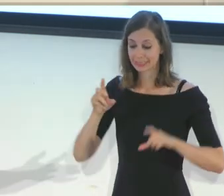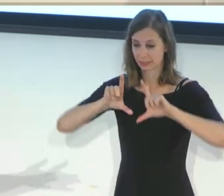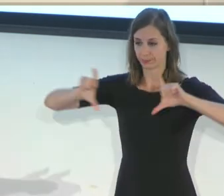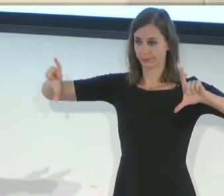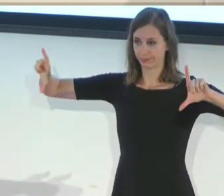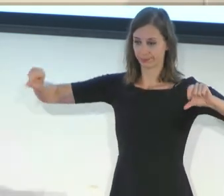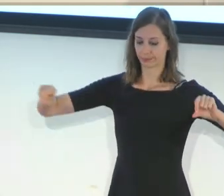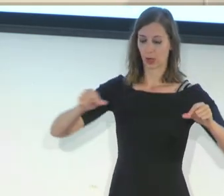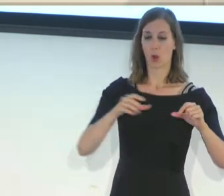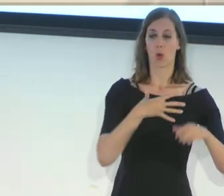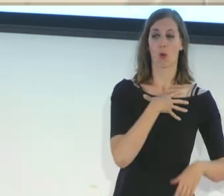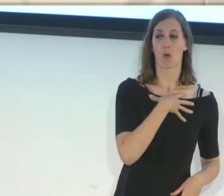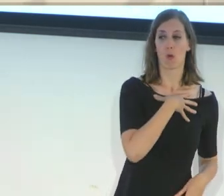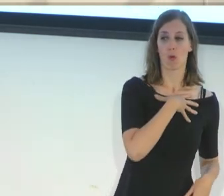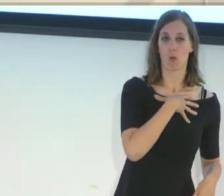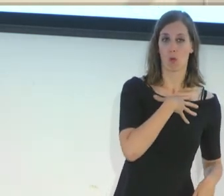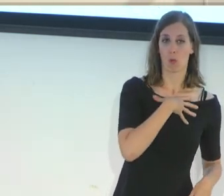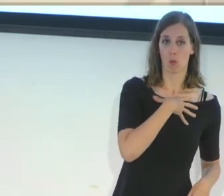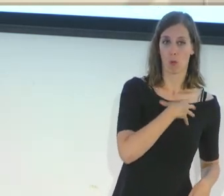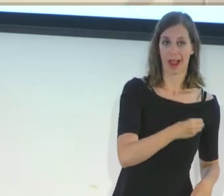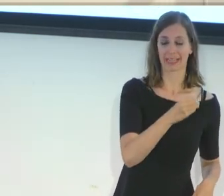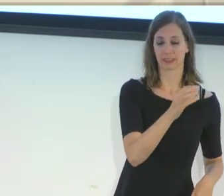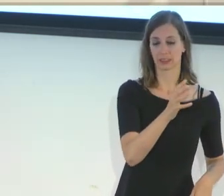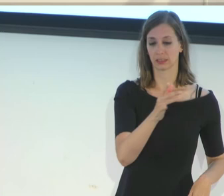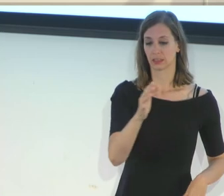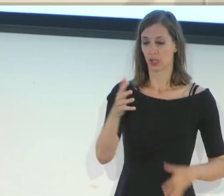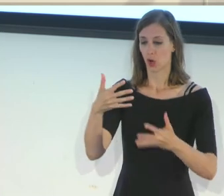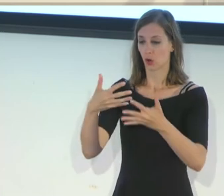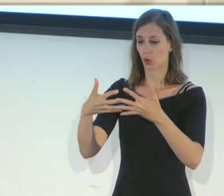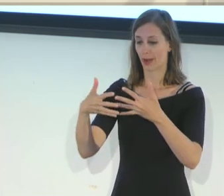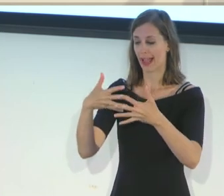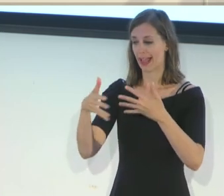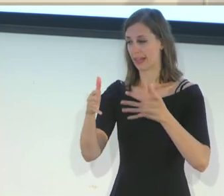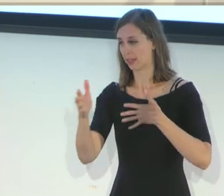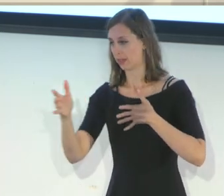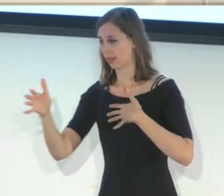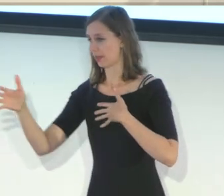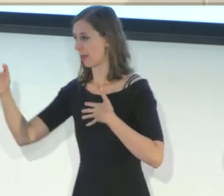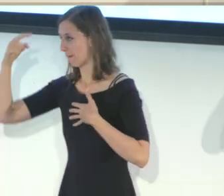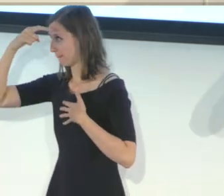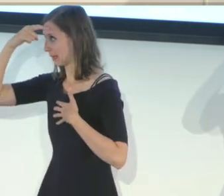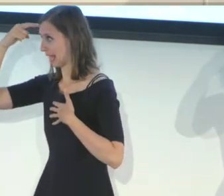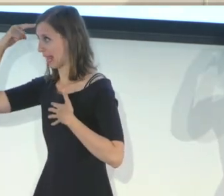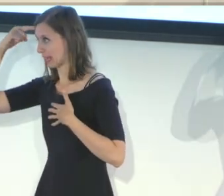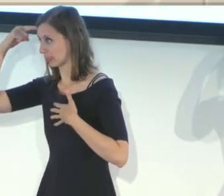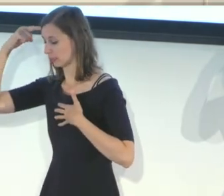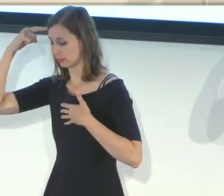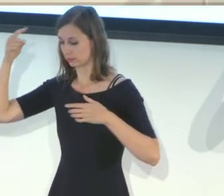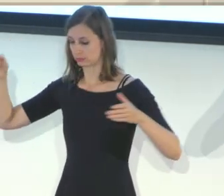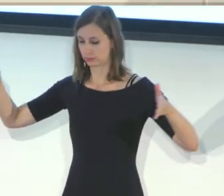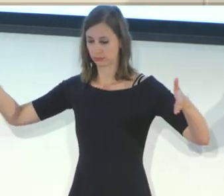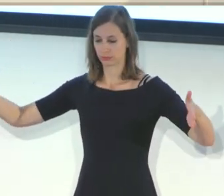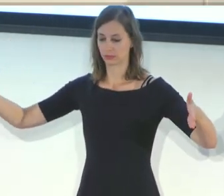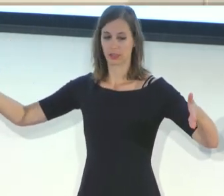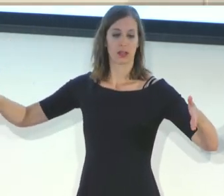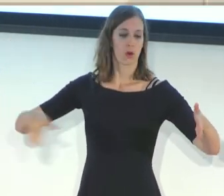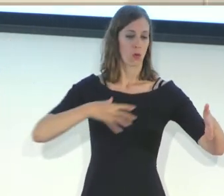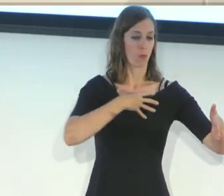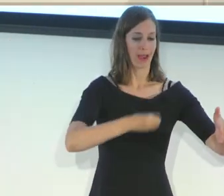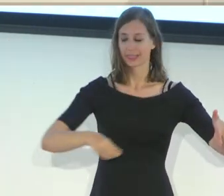is white, one side it is black, and in between there are infinite shades of gray.